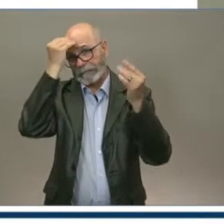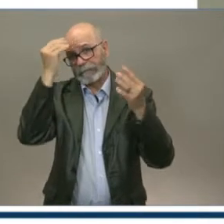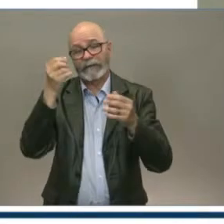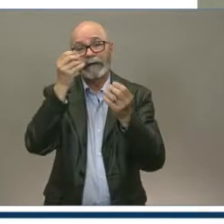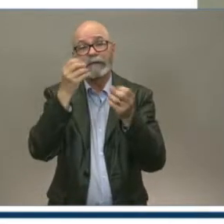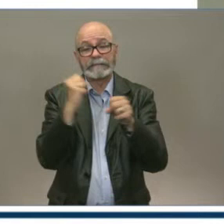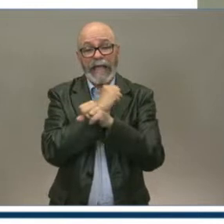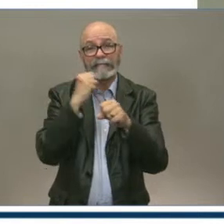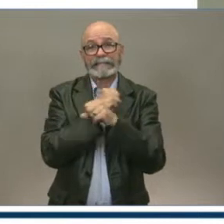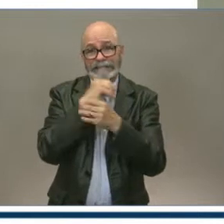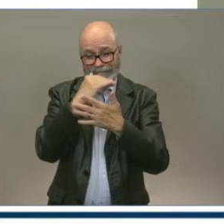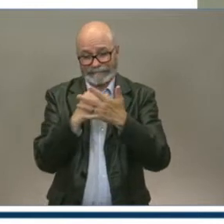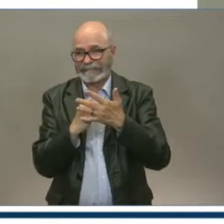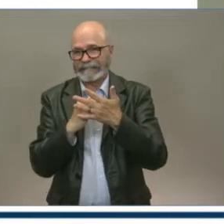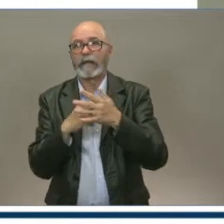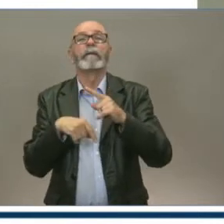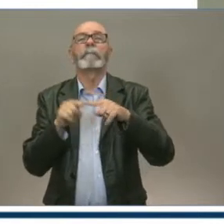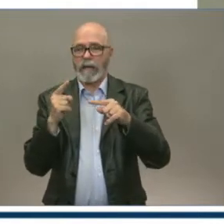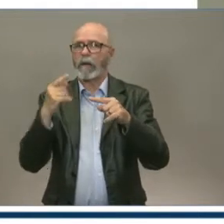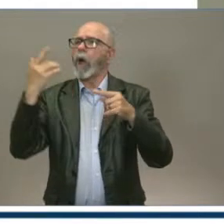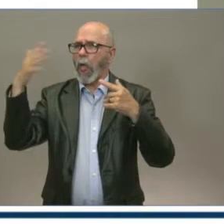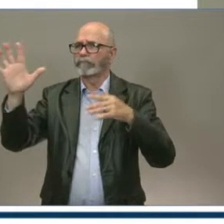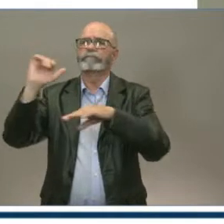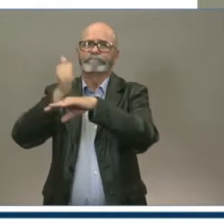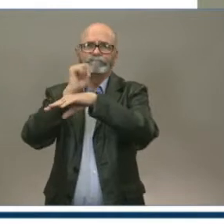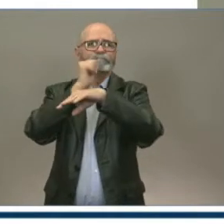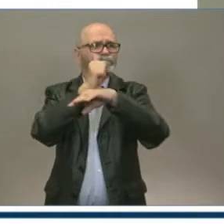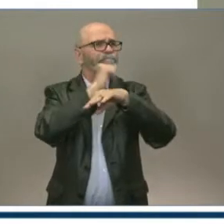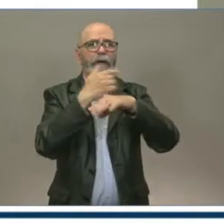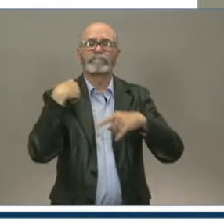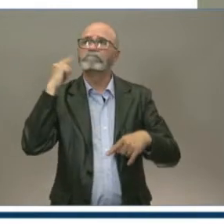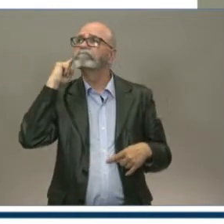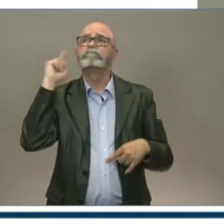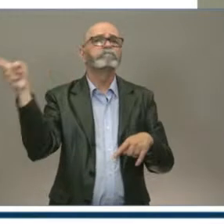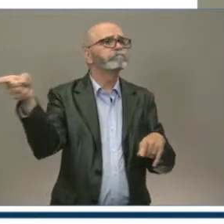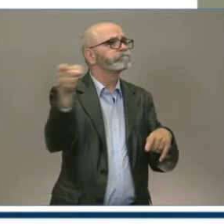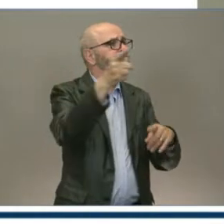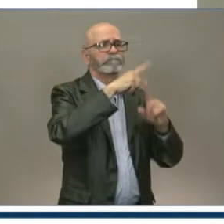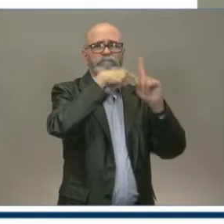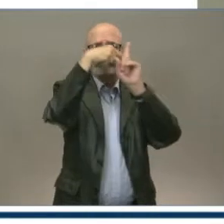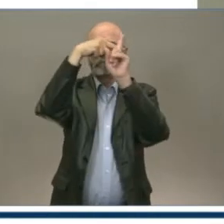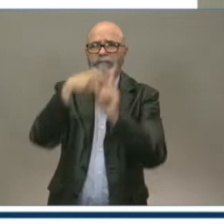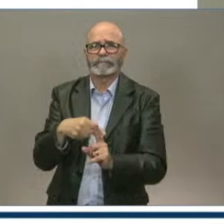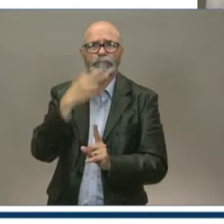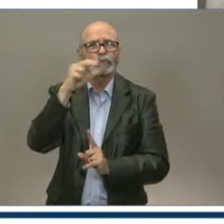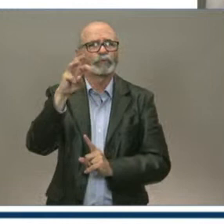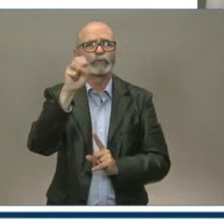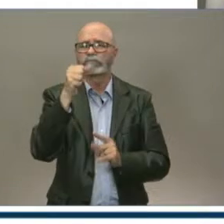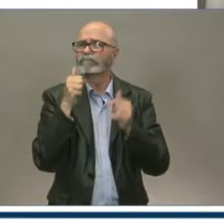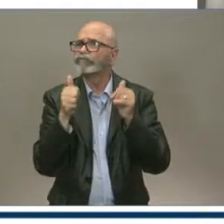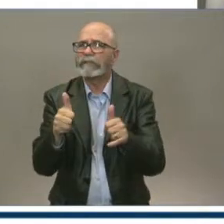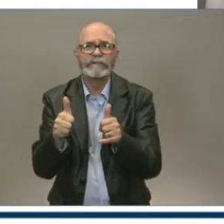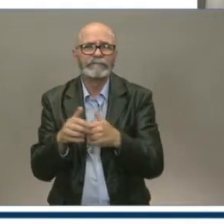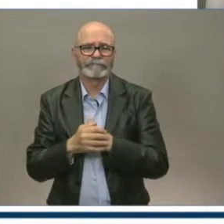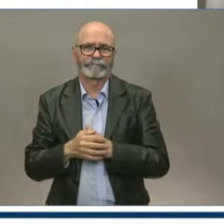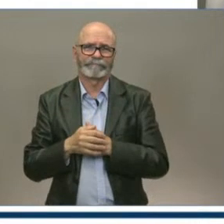and I've heard nothing but good news coming out of those clinics. We'll move on to John McPhee with the Chronicle